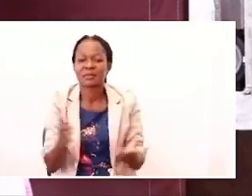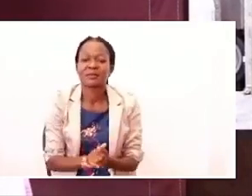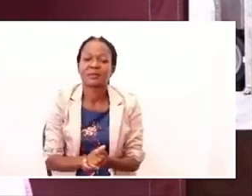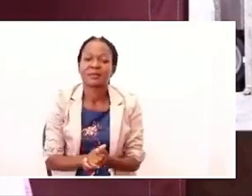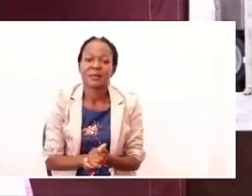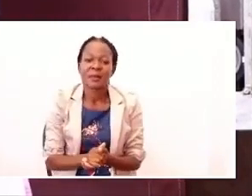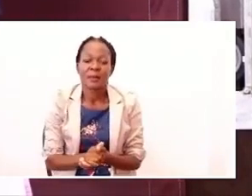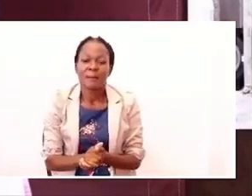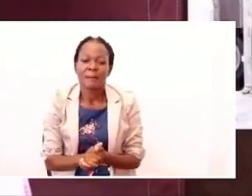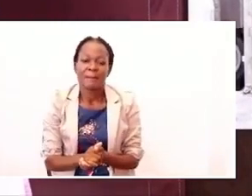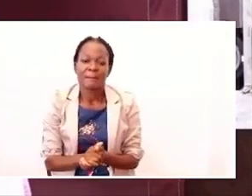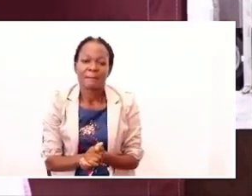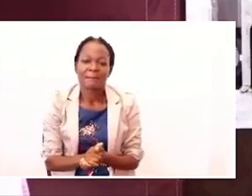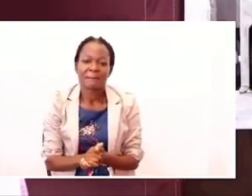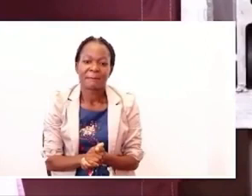in which